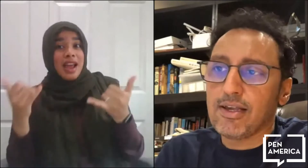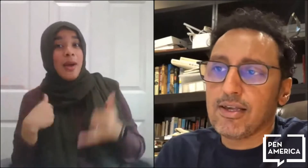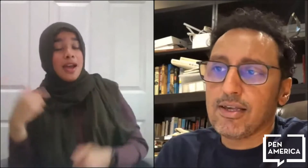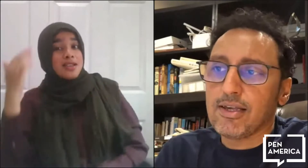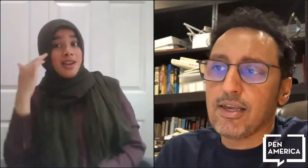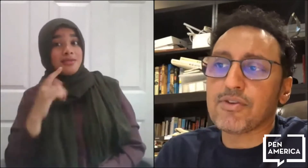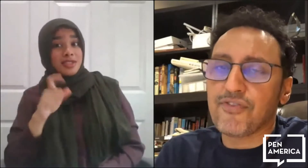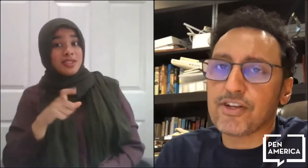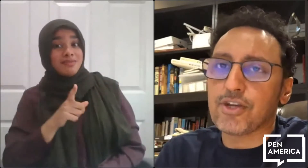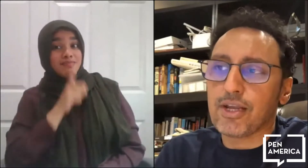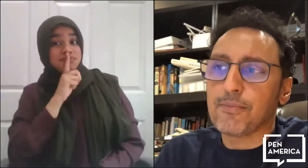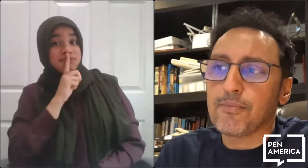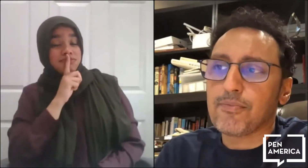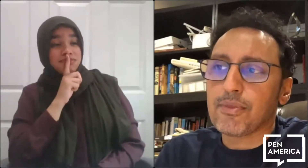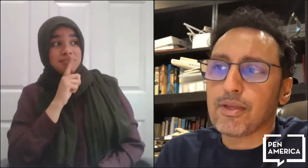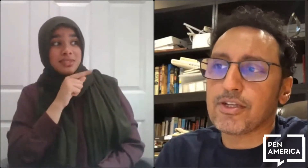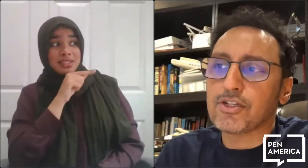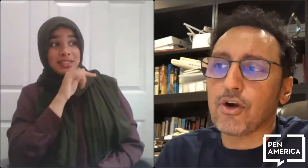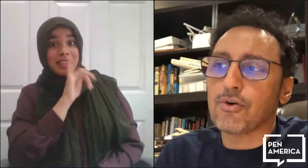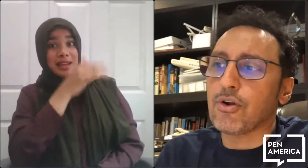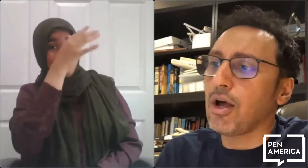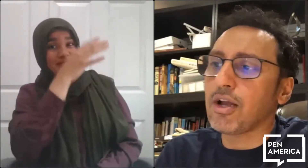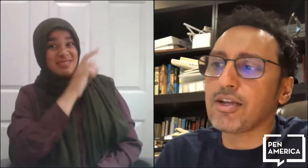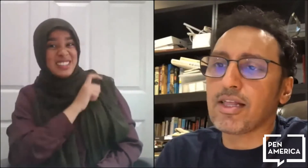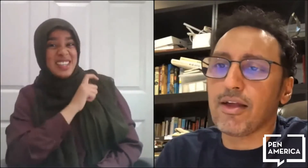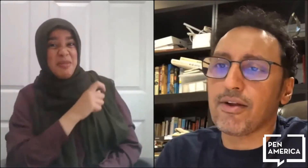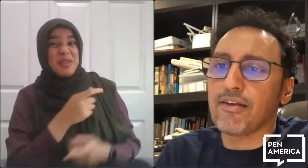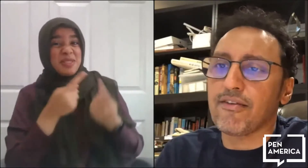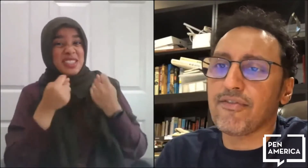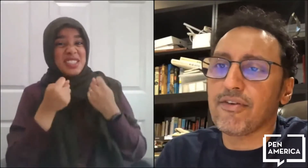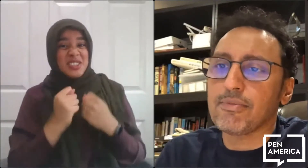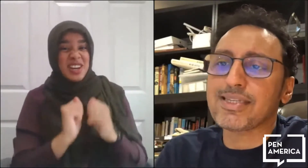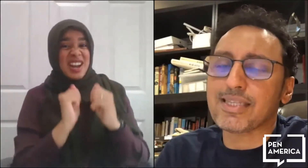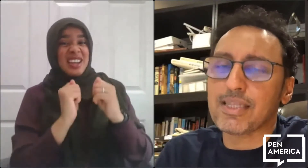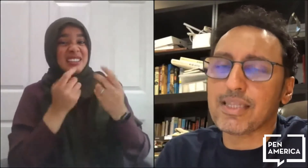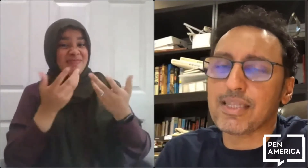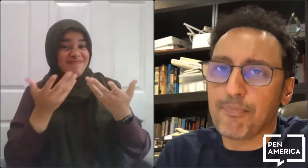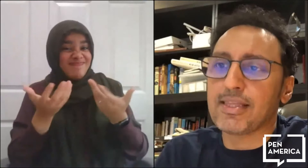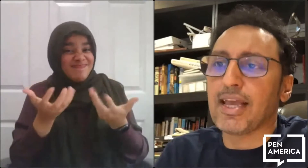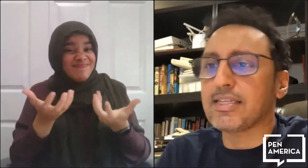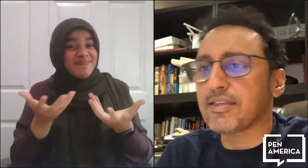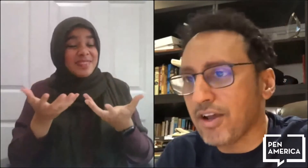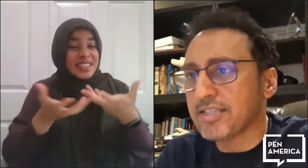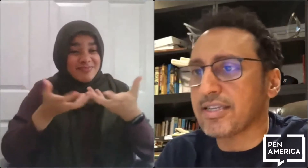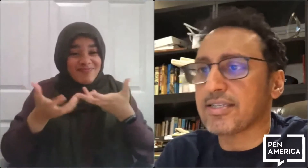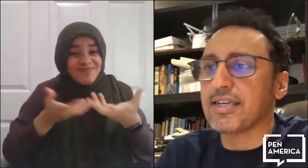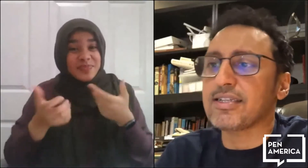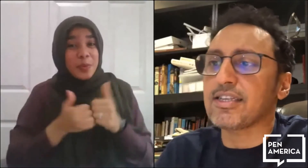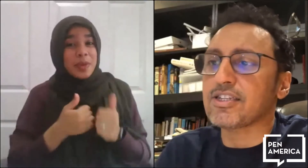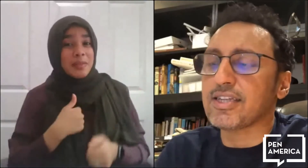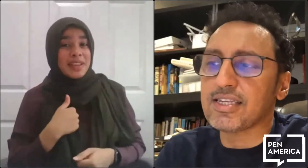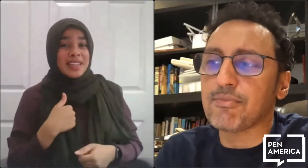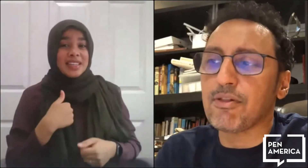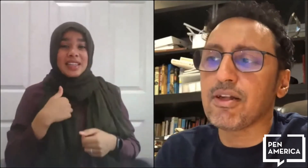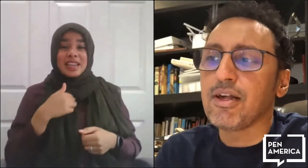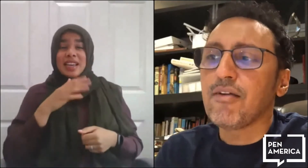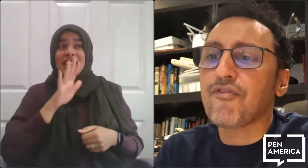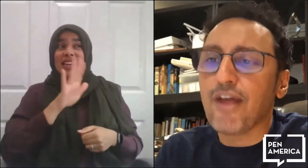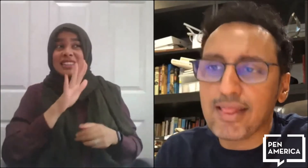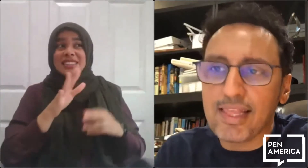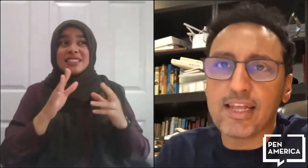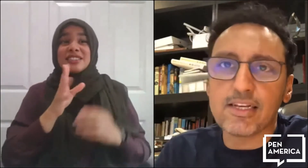necessary. He was fishing, his tone no longer declarative, but slipping at the ends of phrases into the